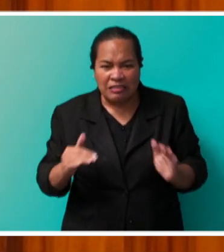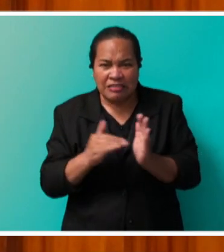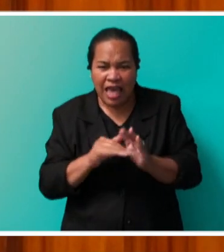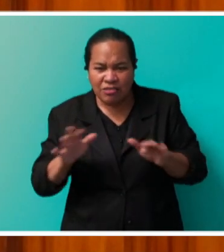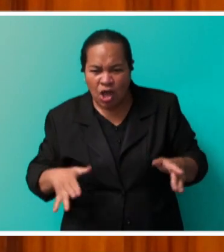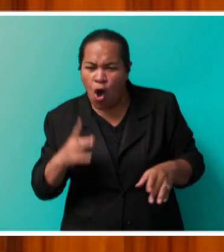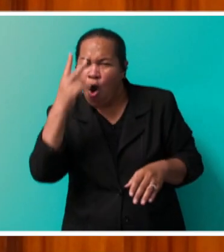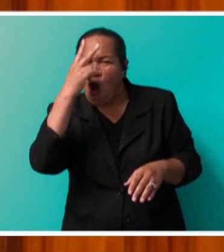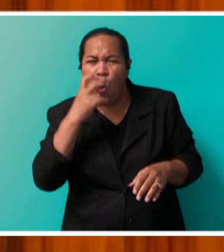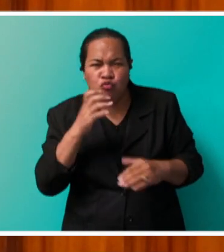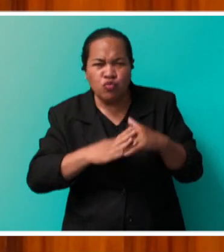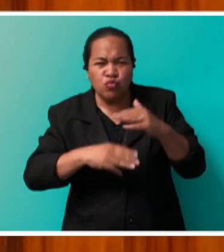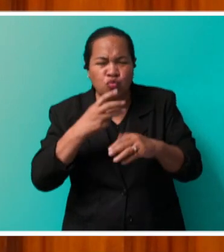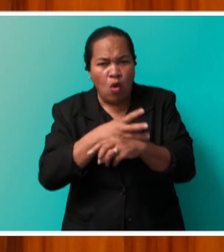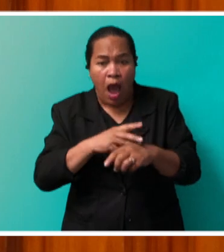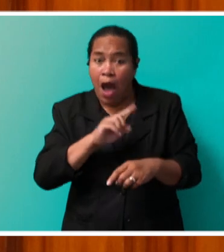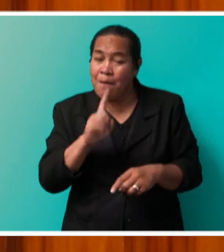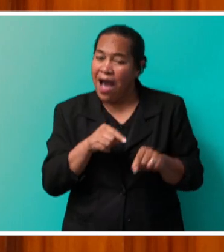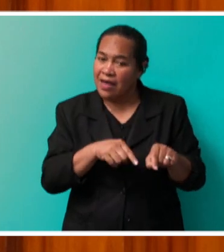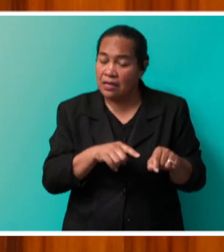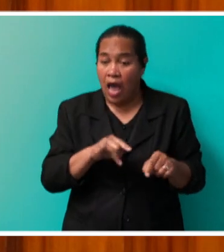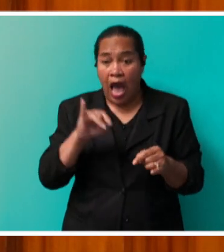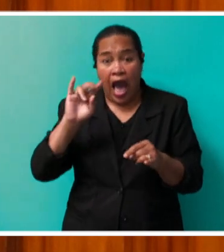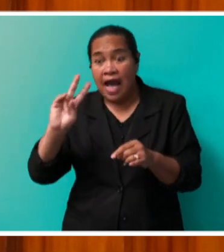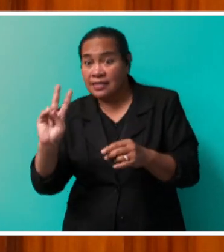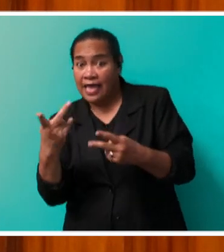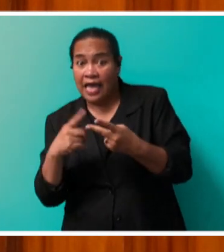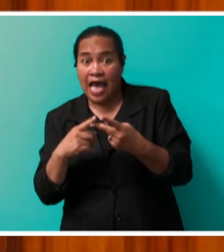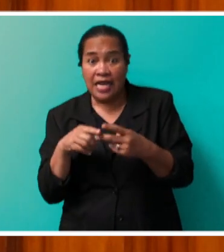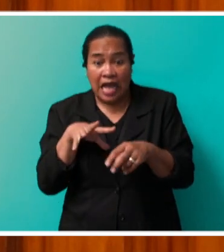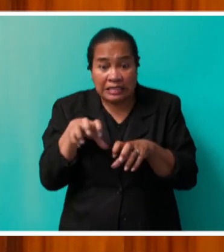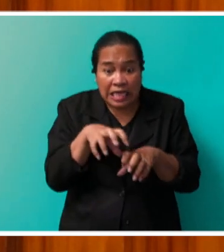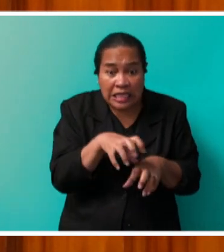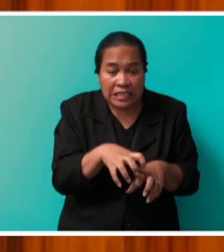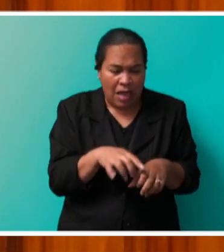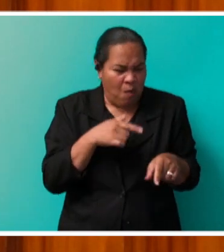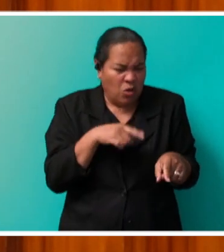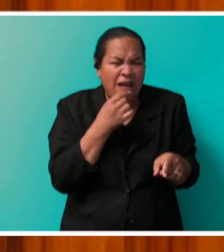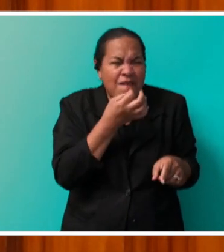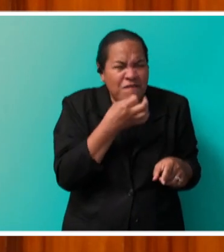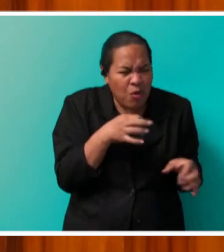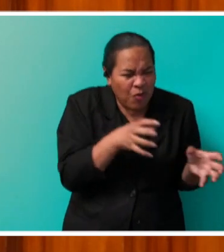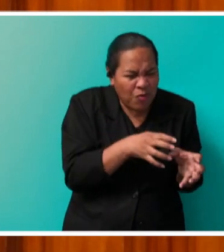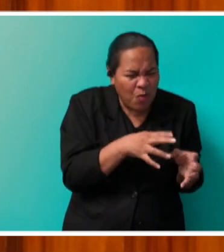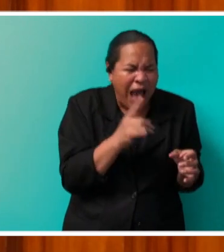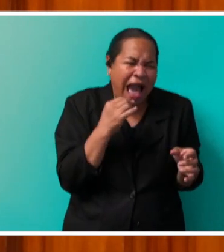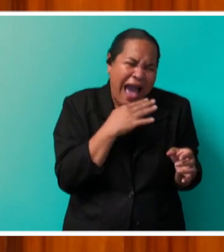buildings. But they are not as damaging as the subterranean termites because its population is small, from a few hundreds